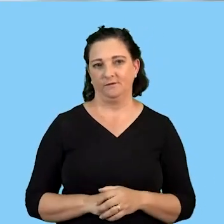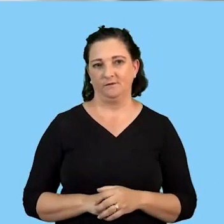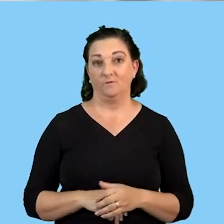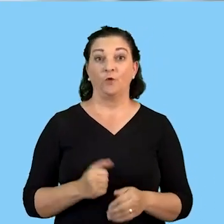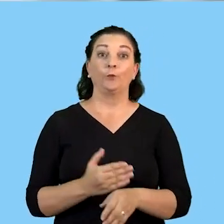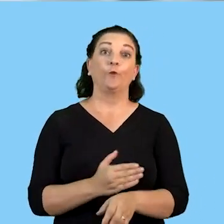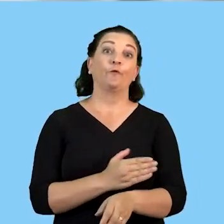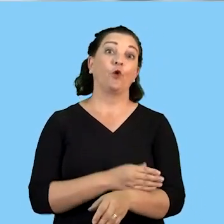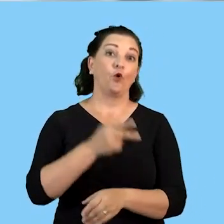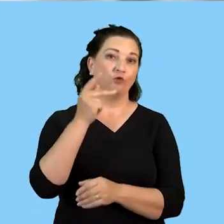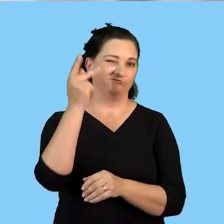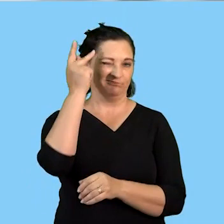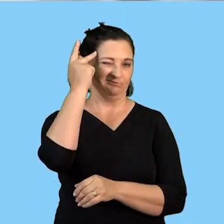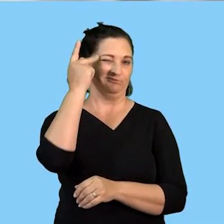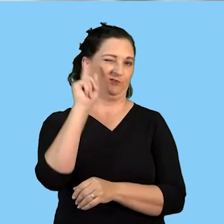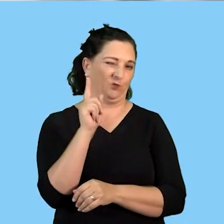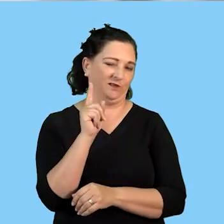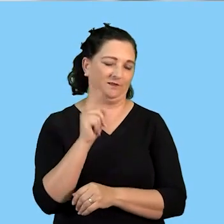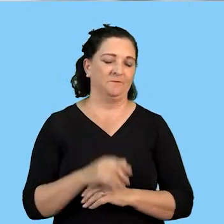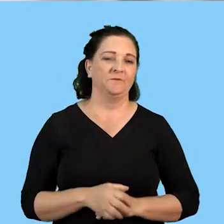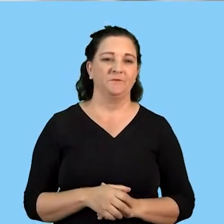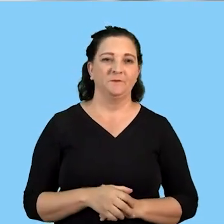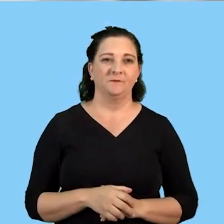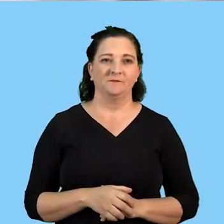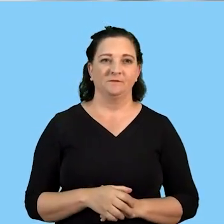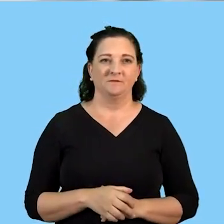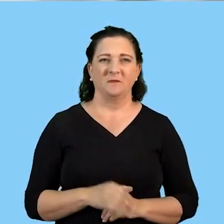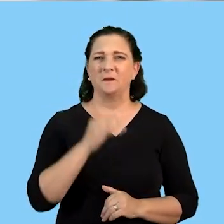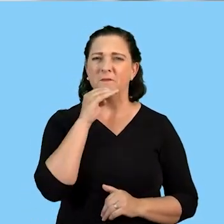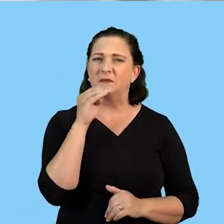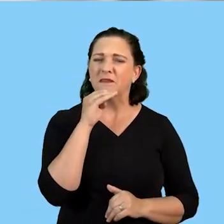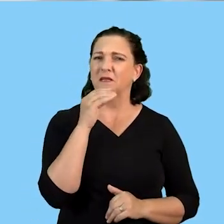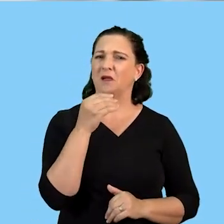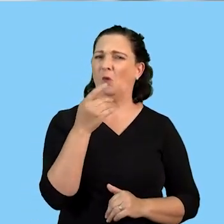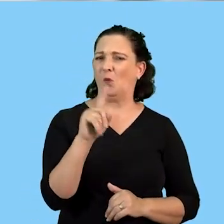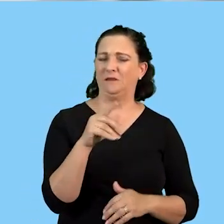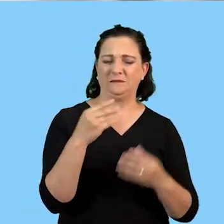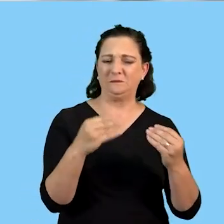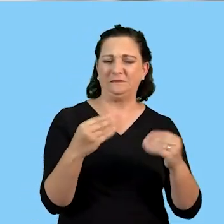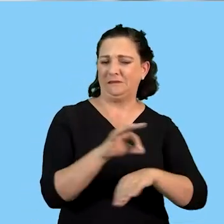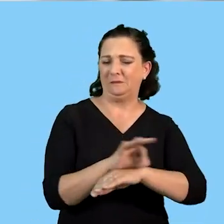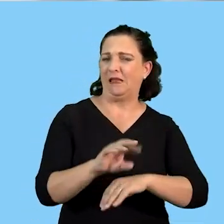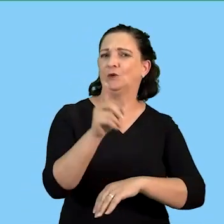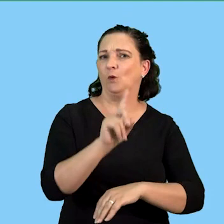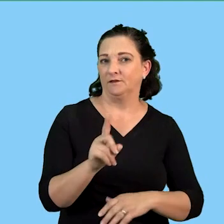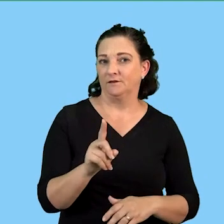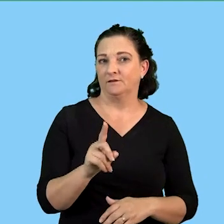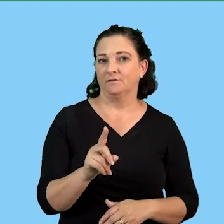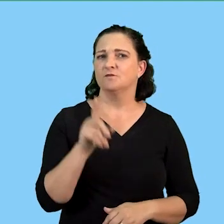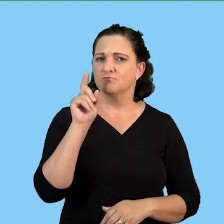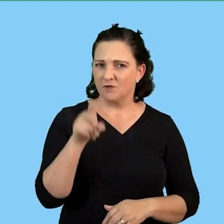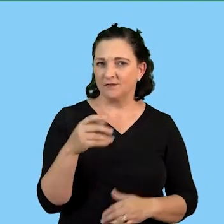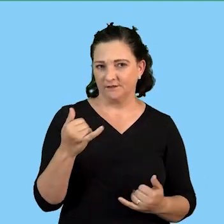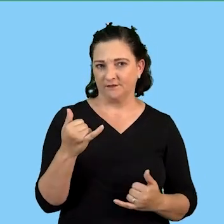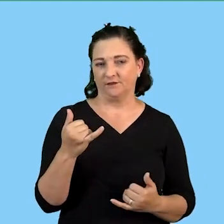planning tools. Now, let's go to the pre-knowledge. The pre-knowledge, you must know the meaning of a business plan.